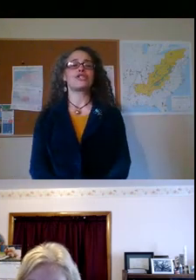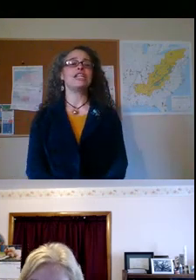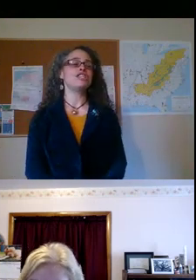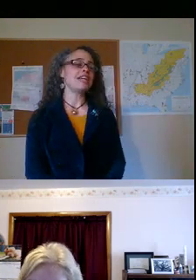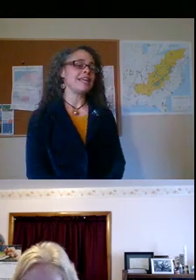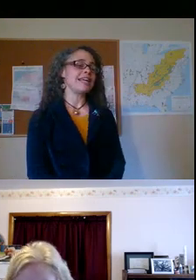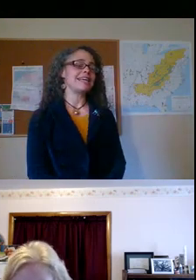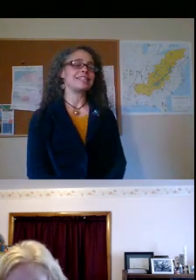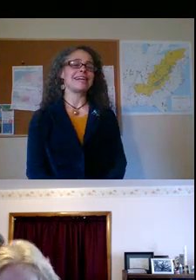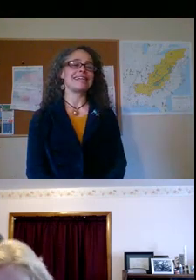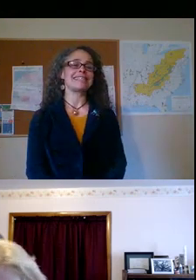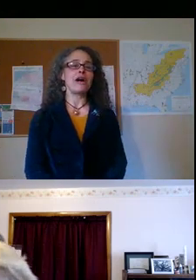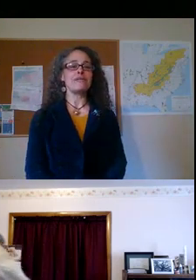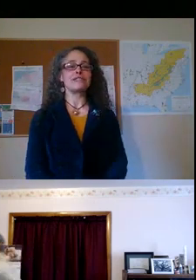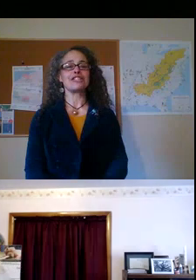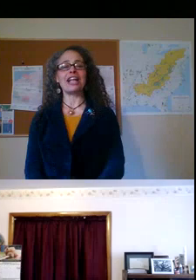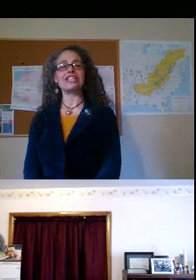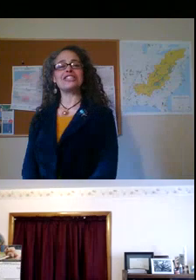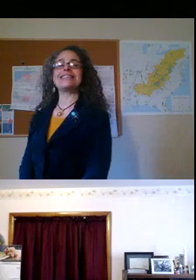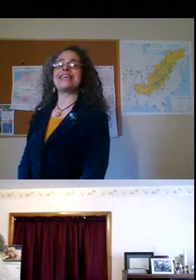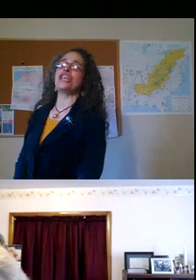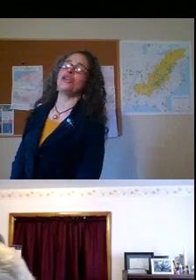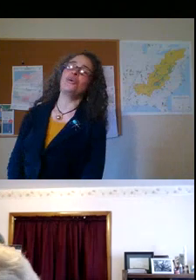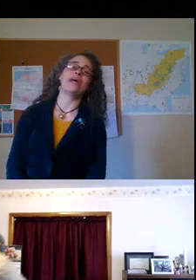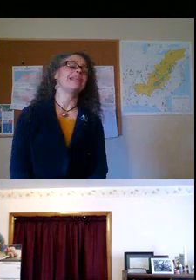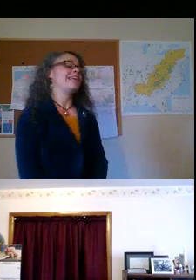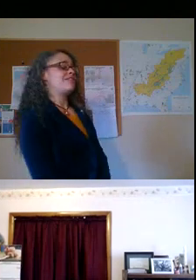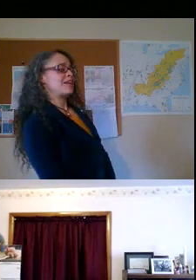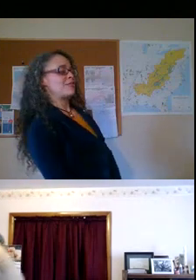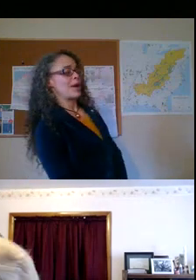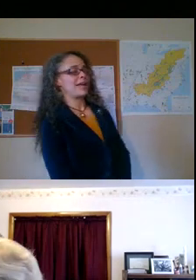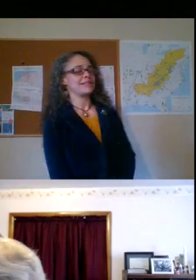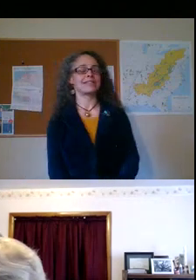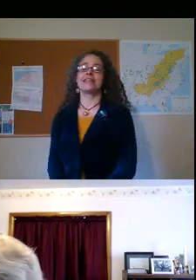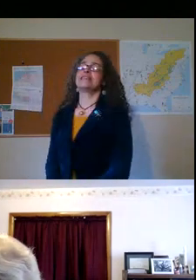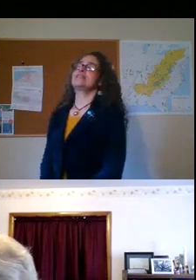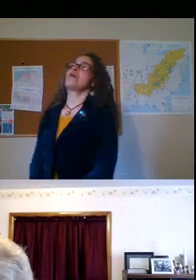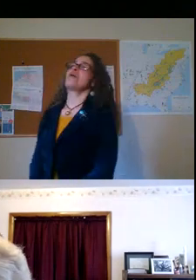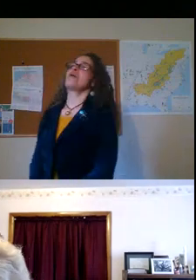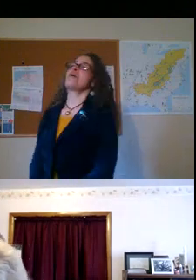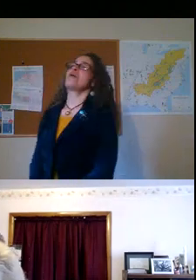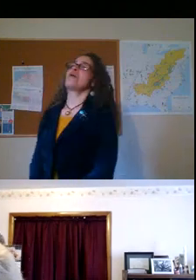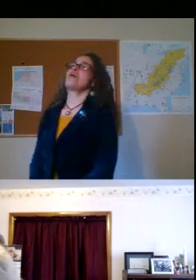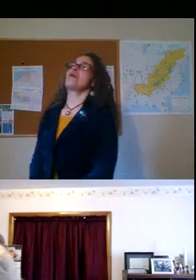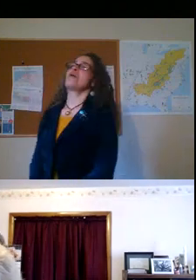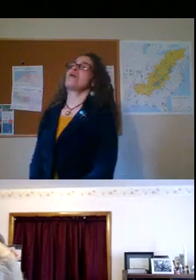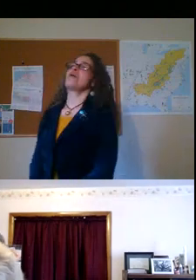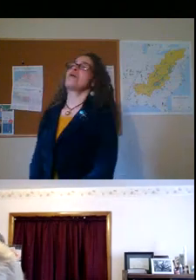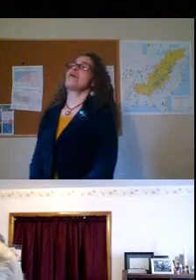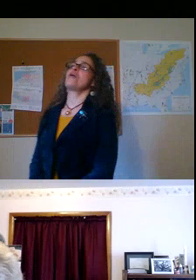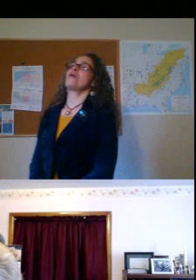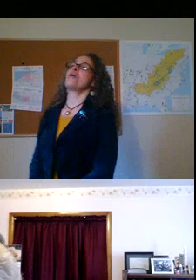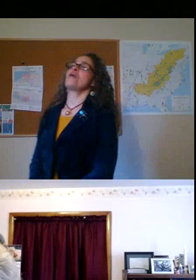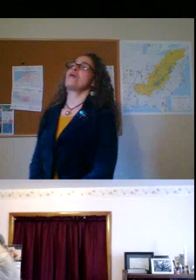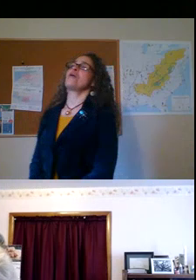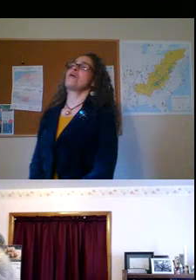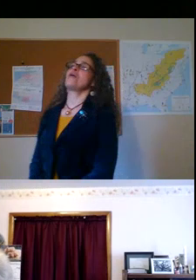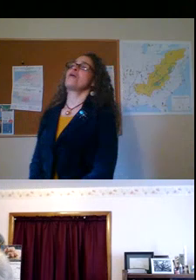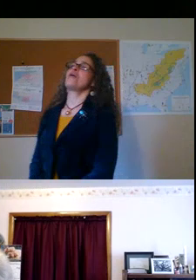for strategic, it solves challenges in new and innovative ways. So let's say you're an